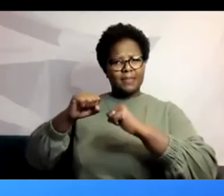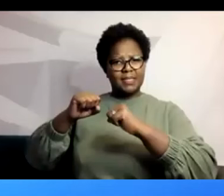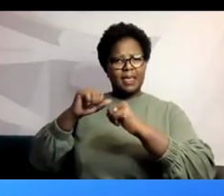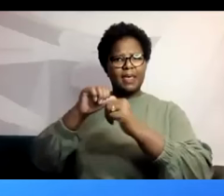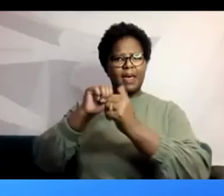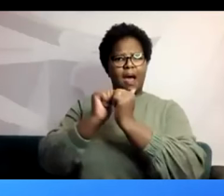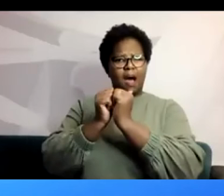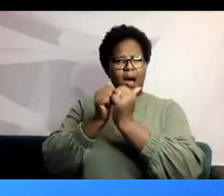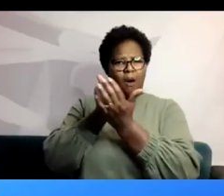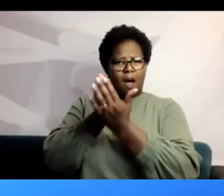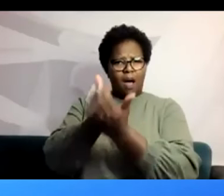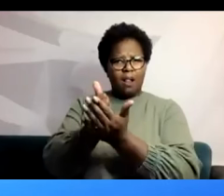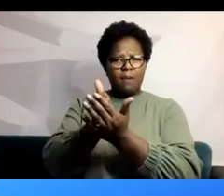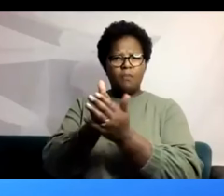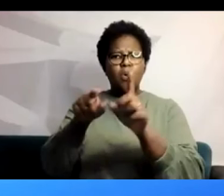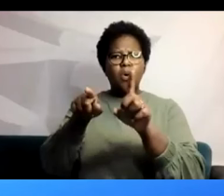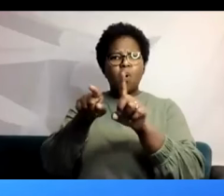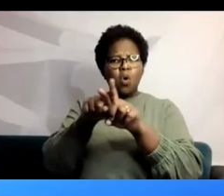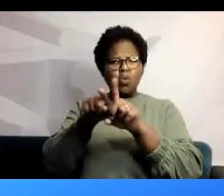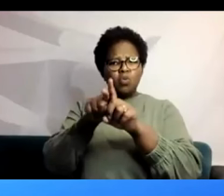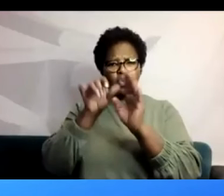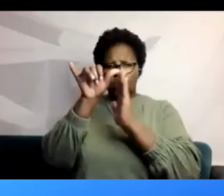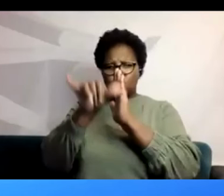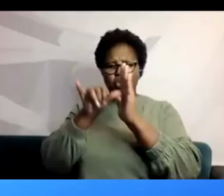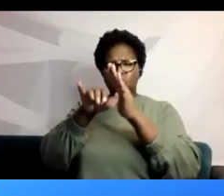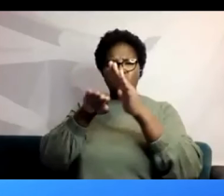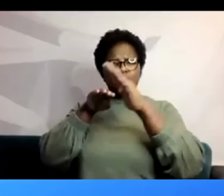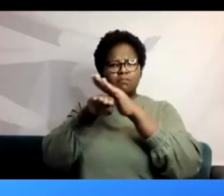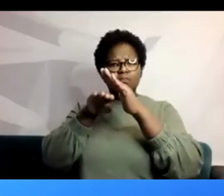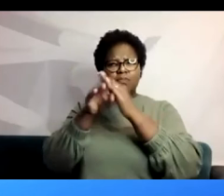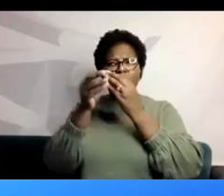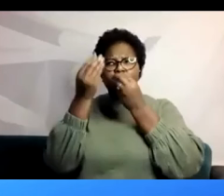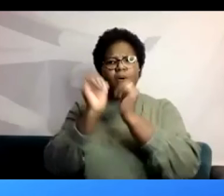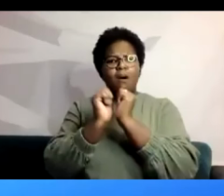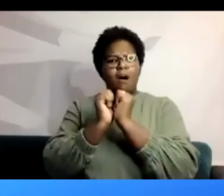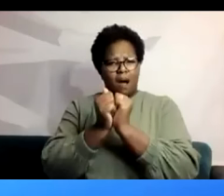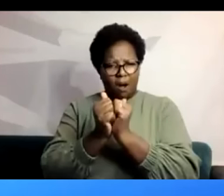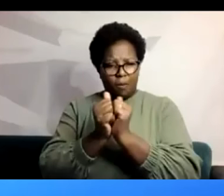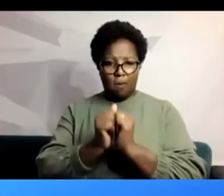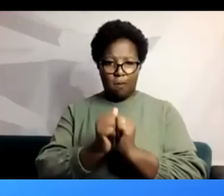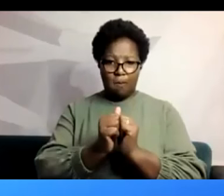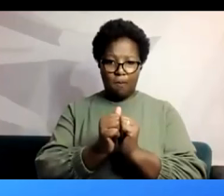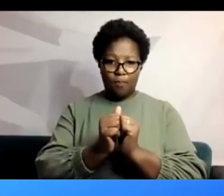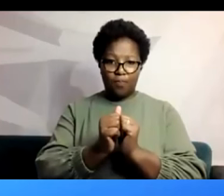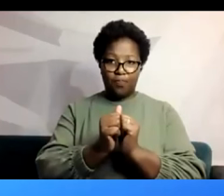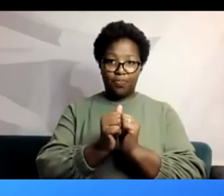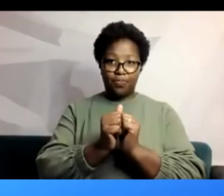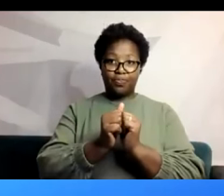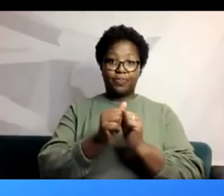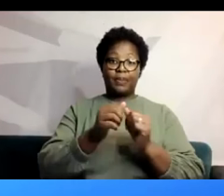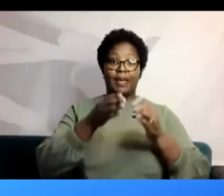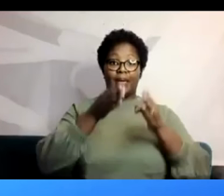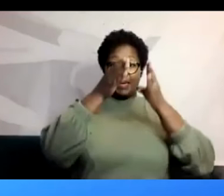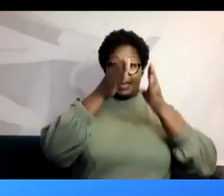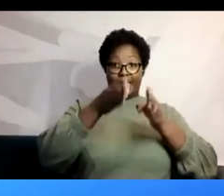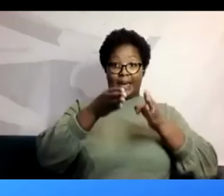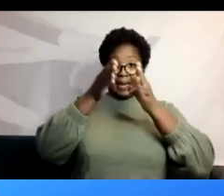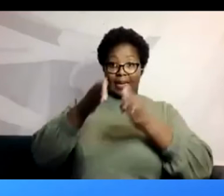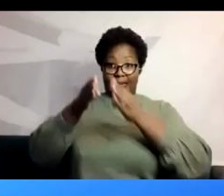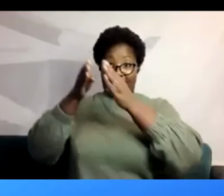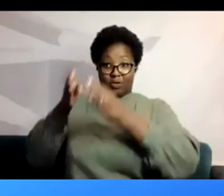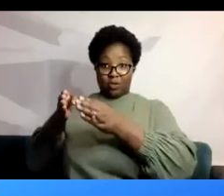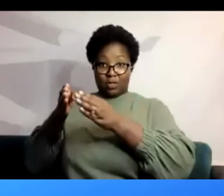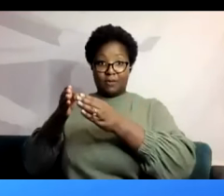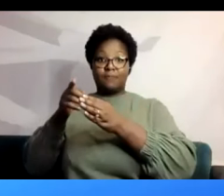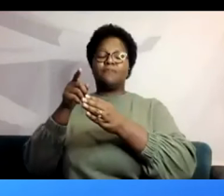information. Next slide, please. The Individual Environment Task and Tool, or